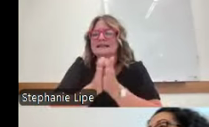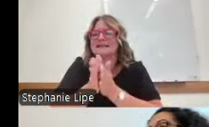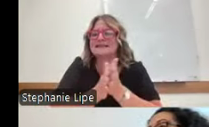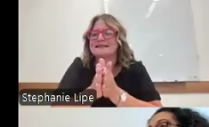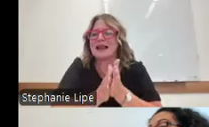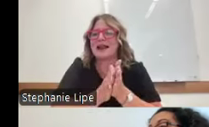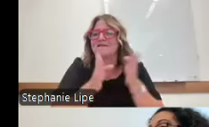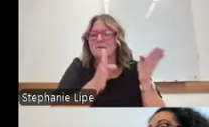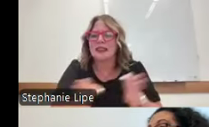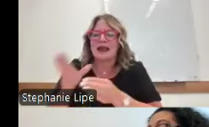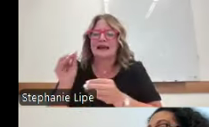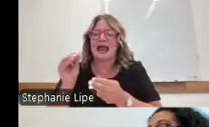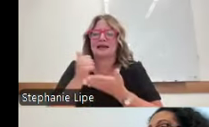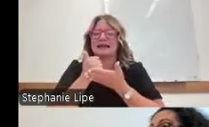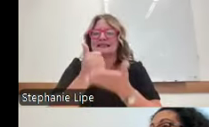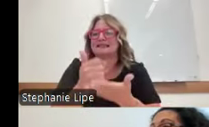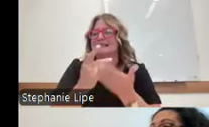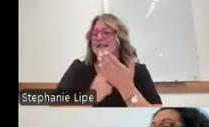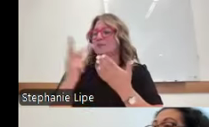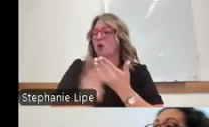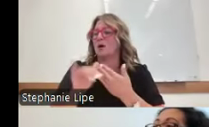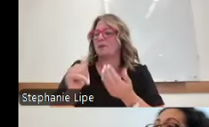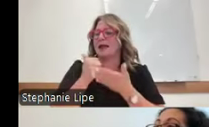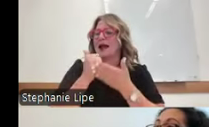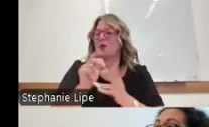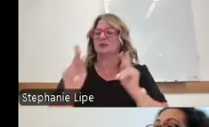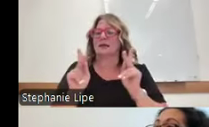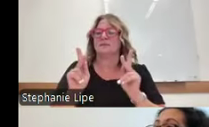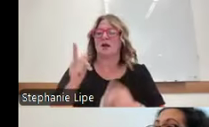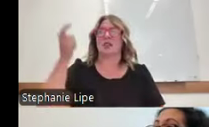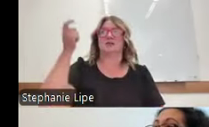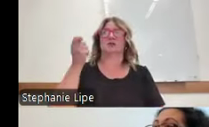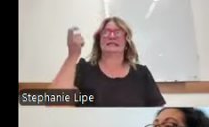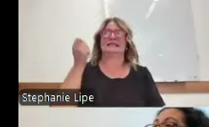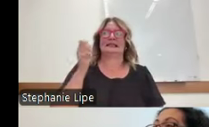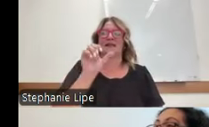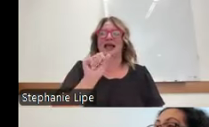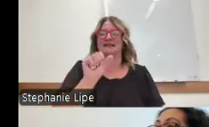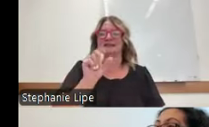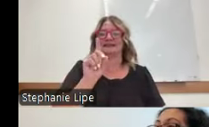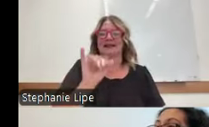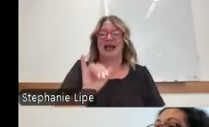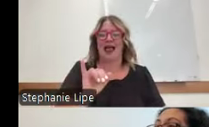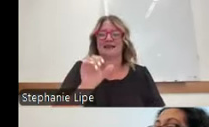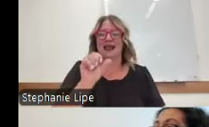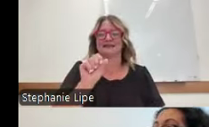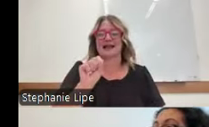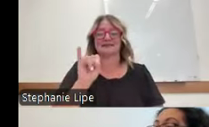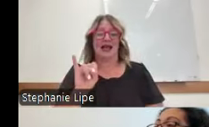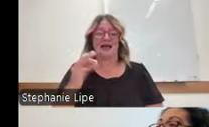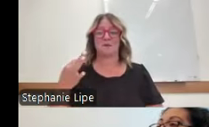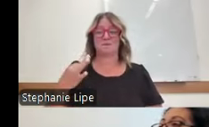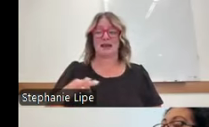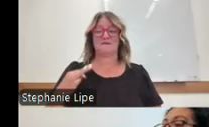also have work incentive programs and plans to assist individuals who are receiving any Social